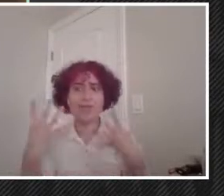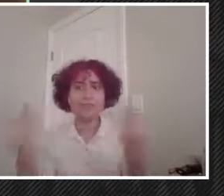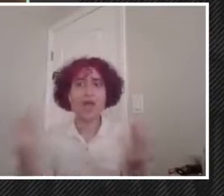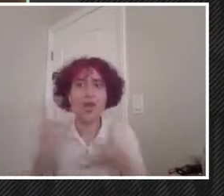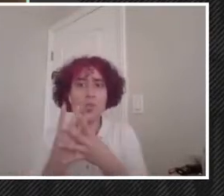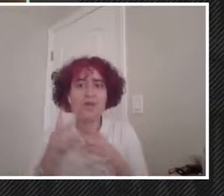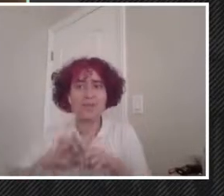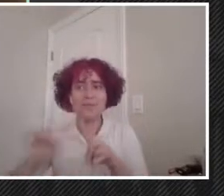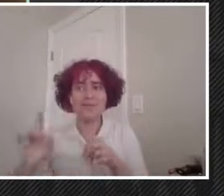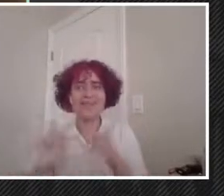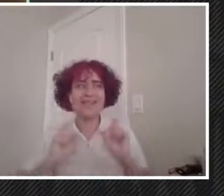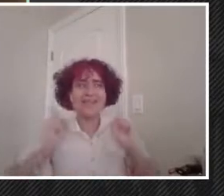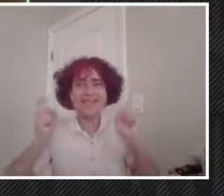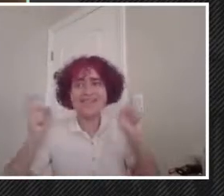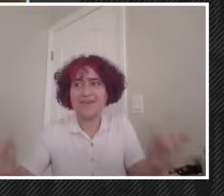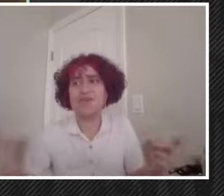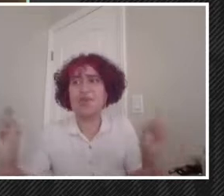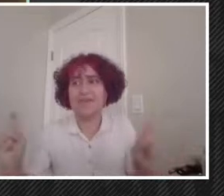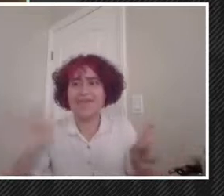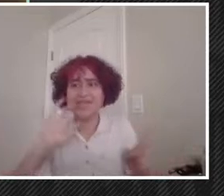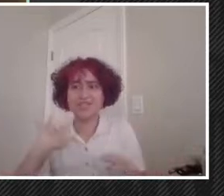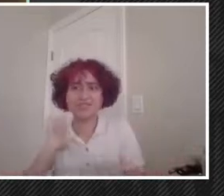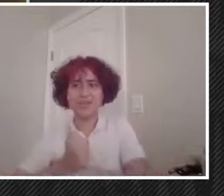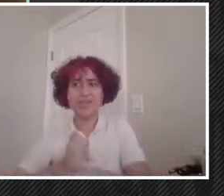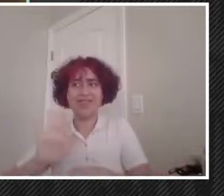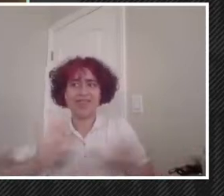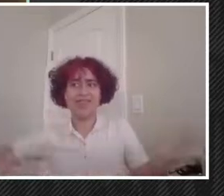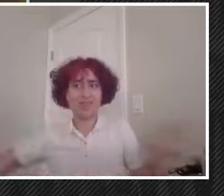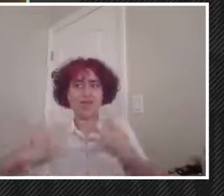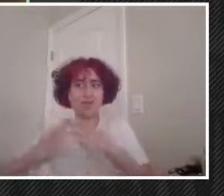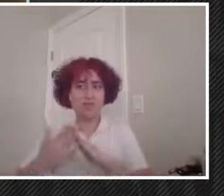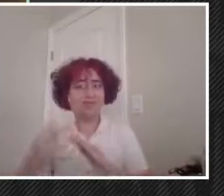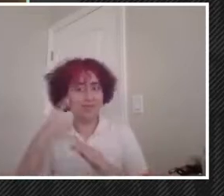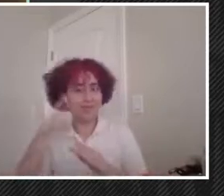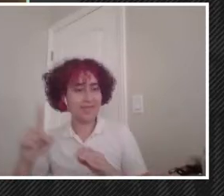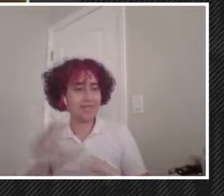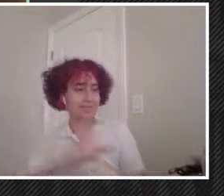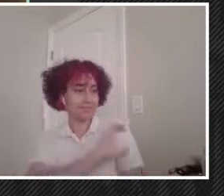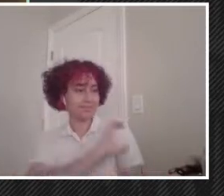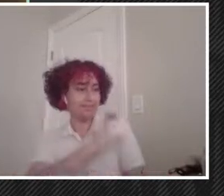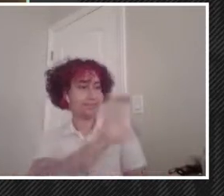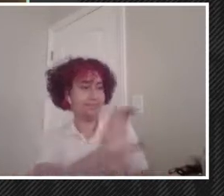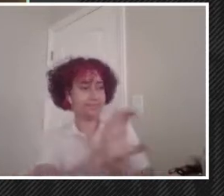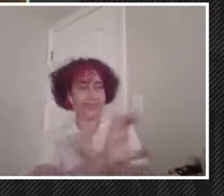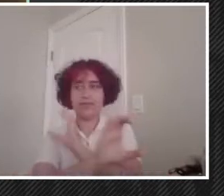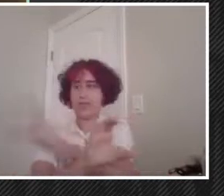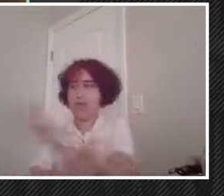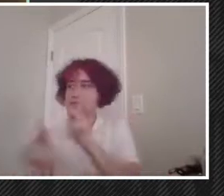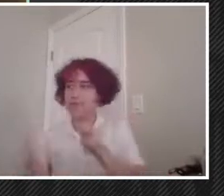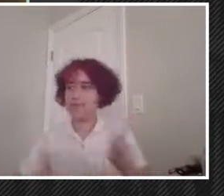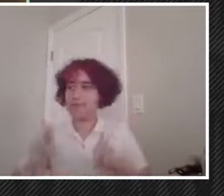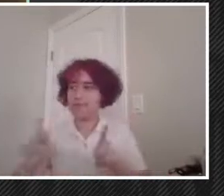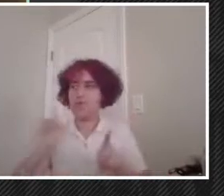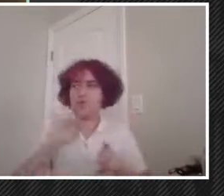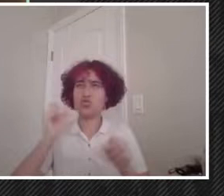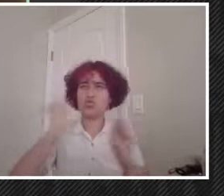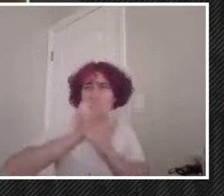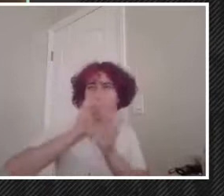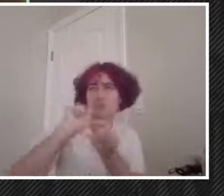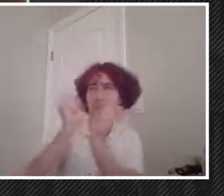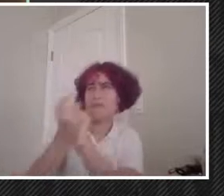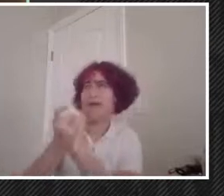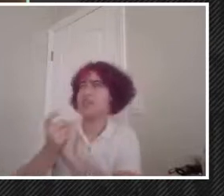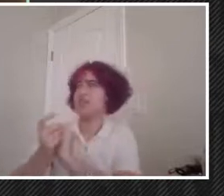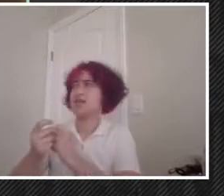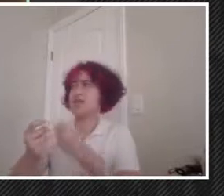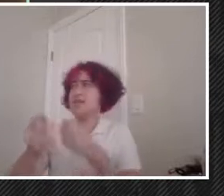communities. I believe that it's time to return power to people, to figure out public safety or reimagine public safety on a local level.